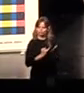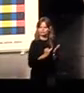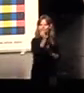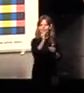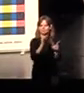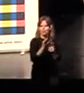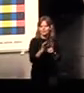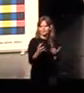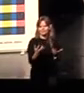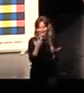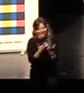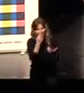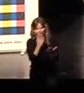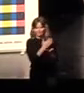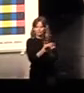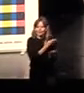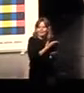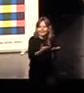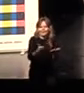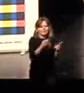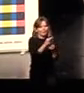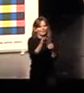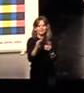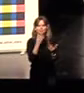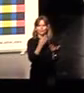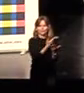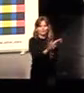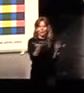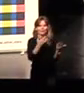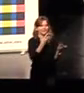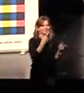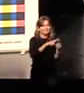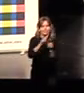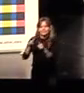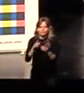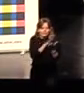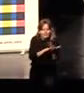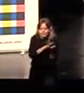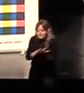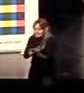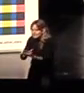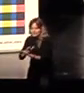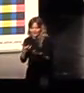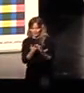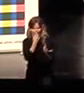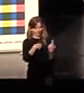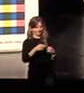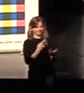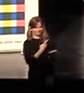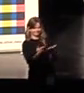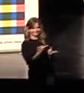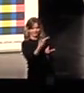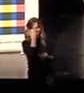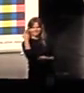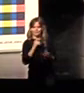can you make sense op een ocean dat is juist in somalie occasions in zo different ways het container concept